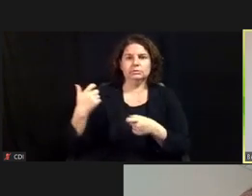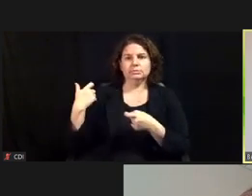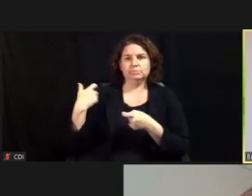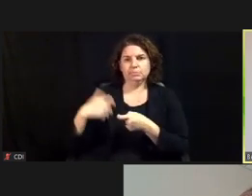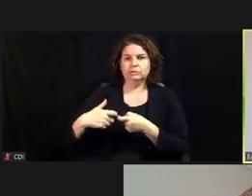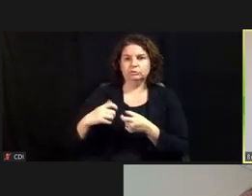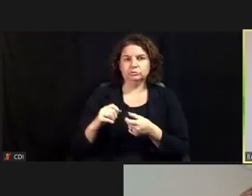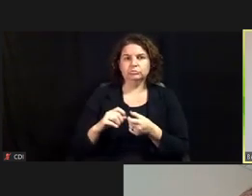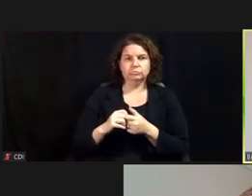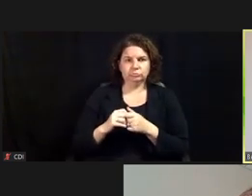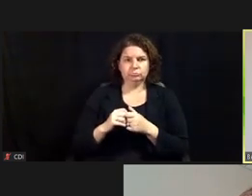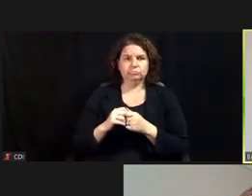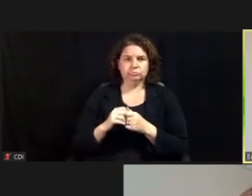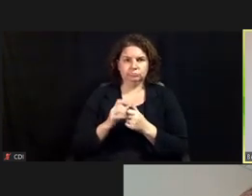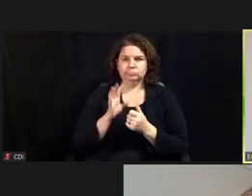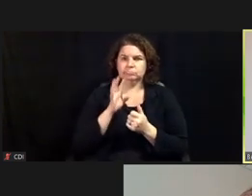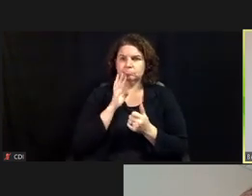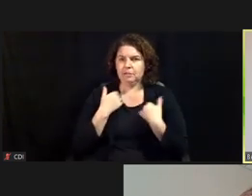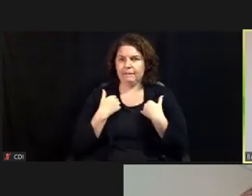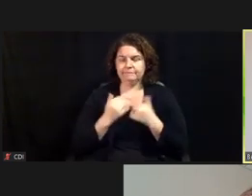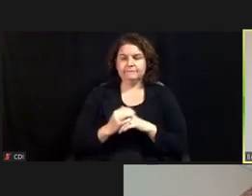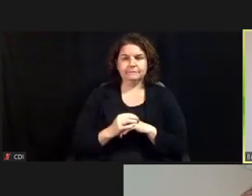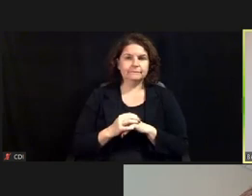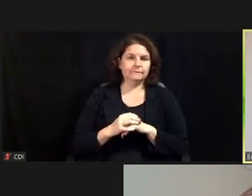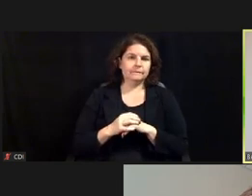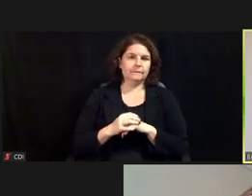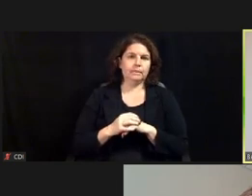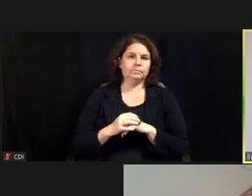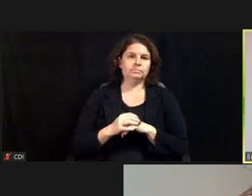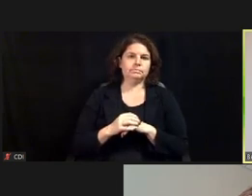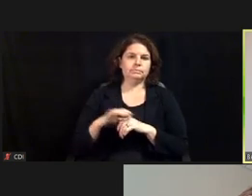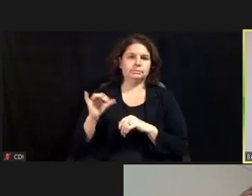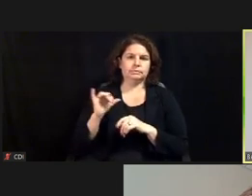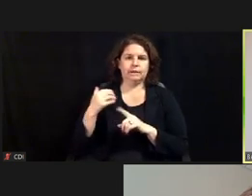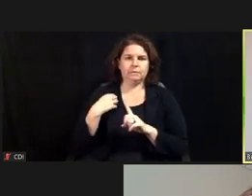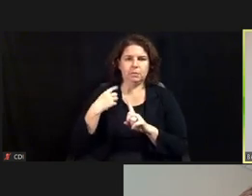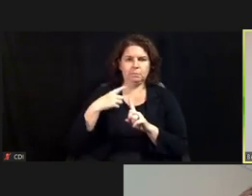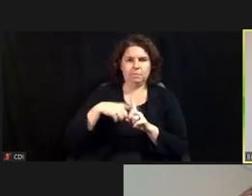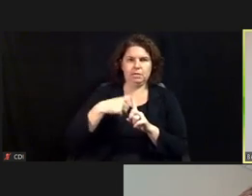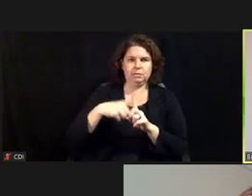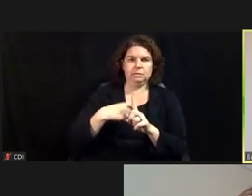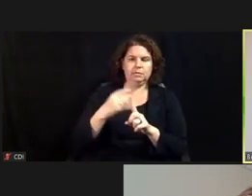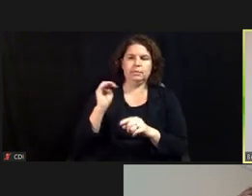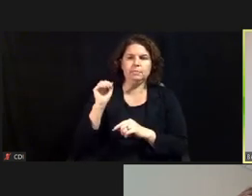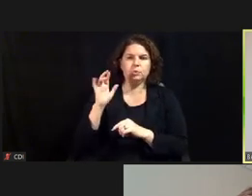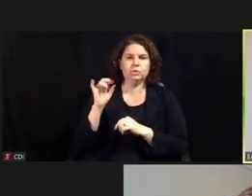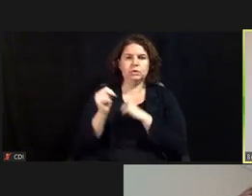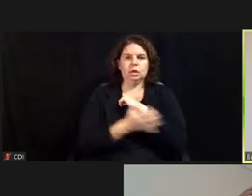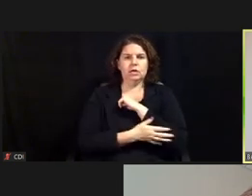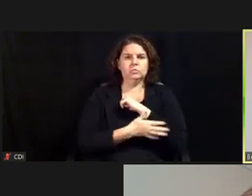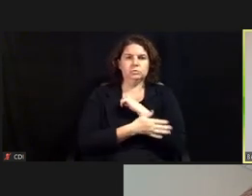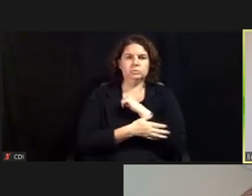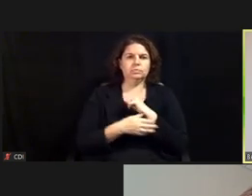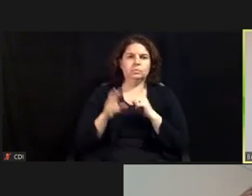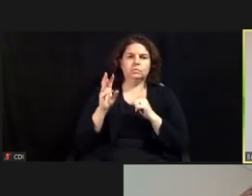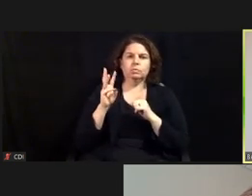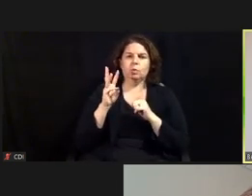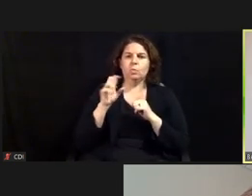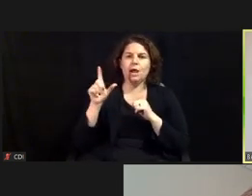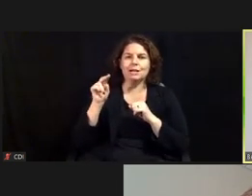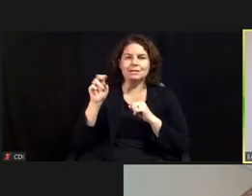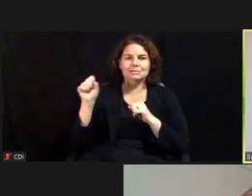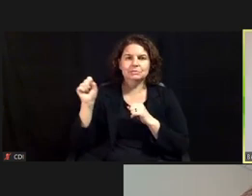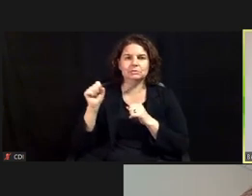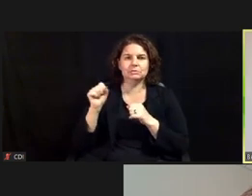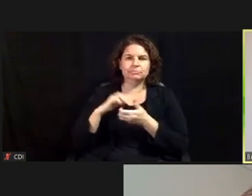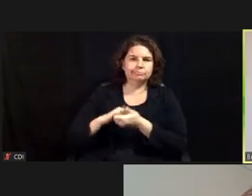mention, that we have our monthly Marin County Schools Wellness Collaborative, and we have representatives from